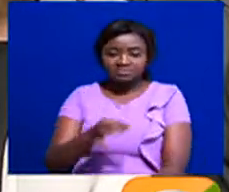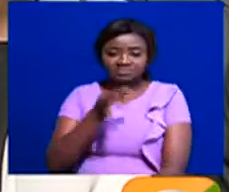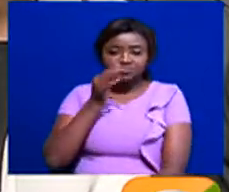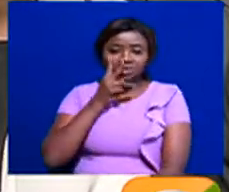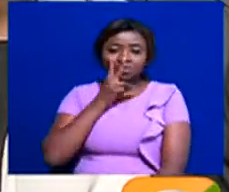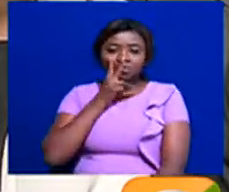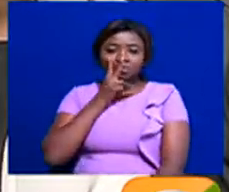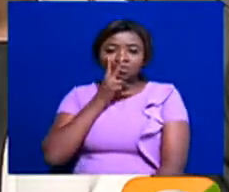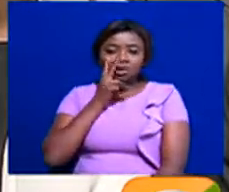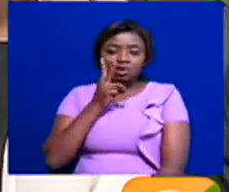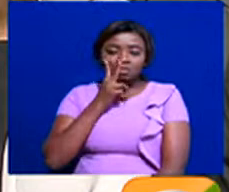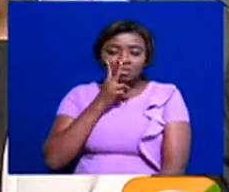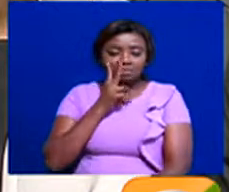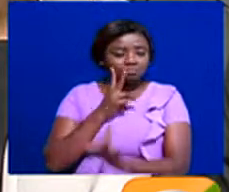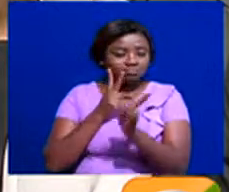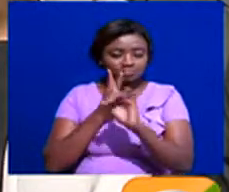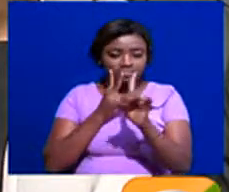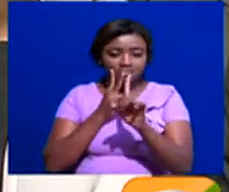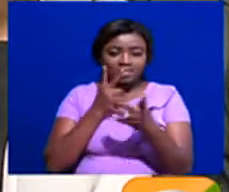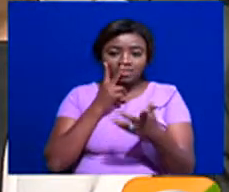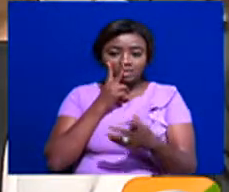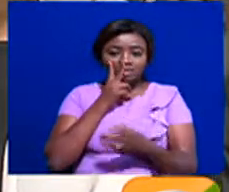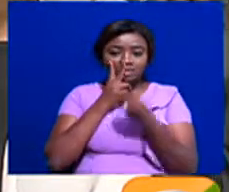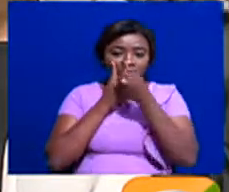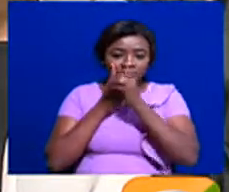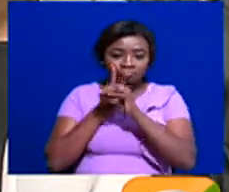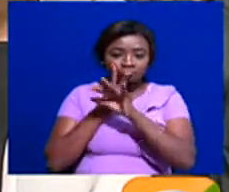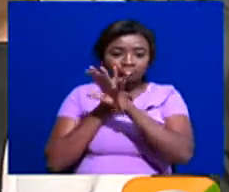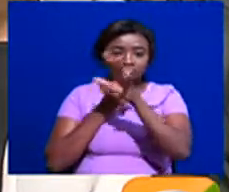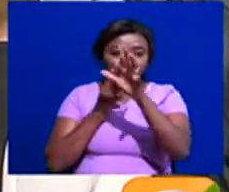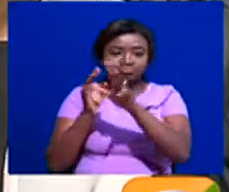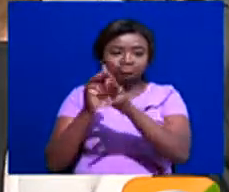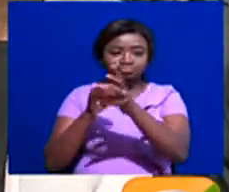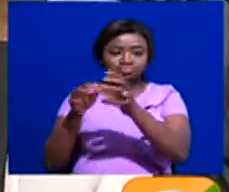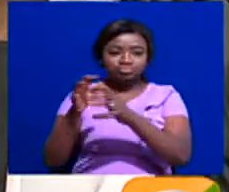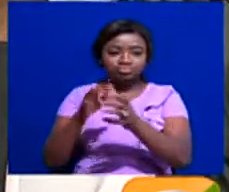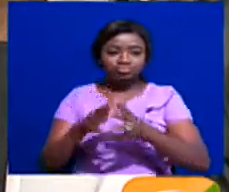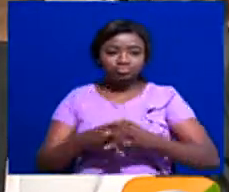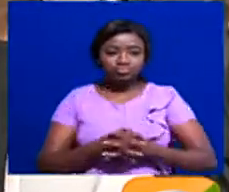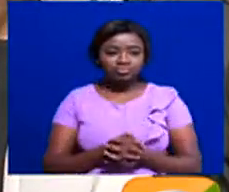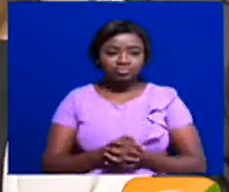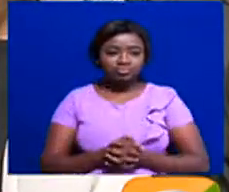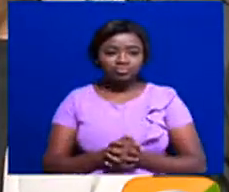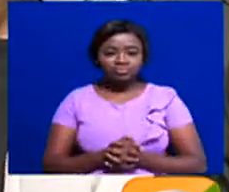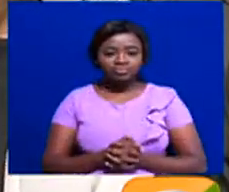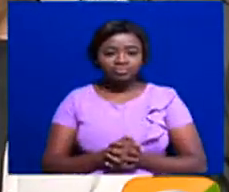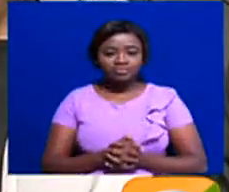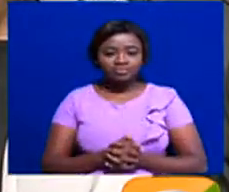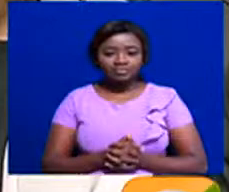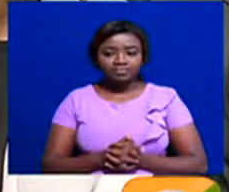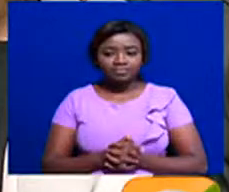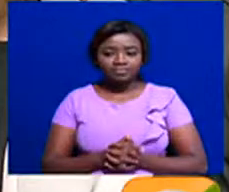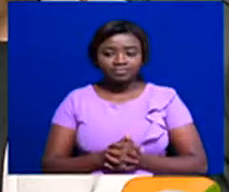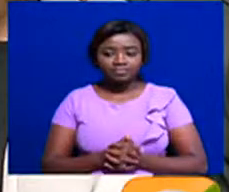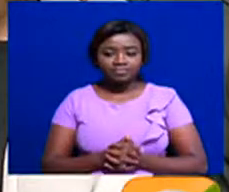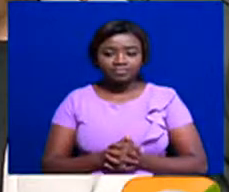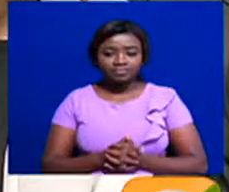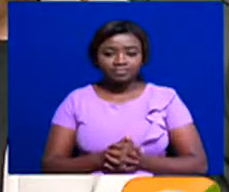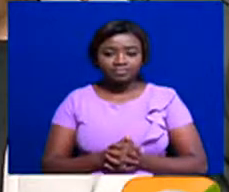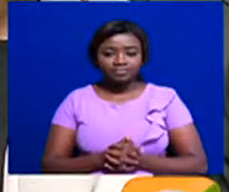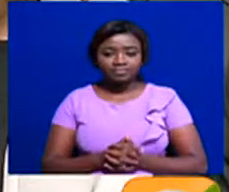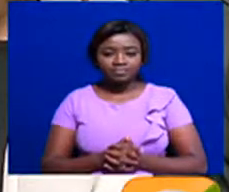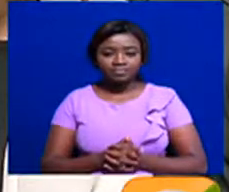tobacco. Most people actually get afflicted by being secondary and passive smokers of this. Okay. So it